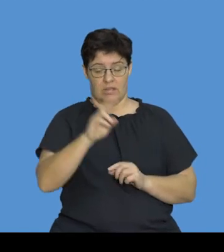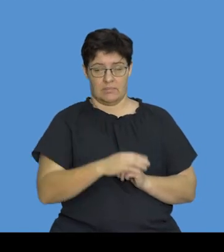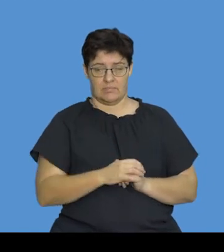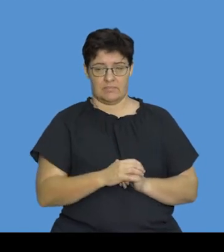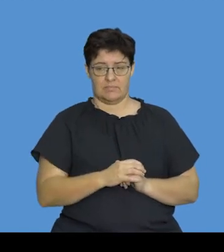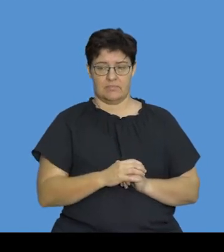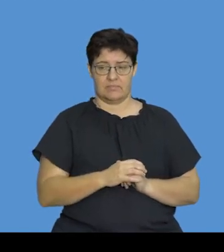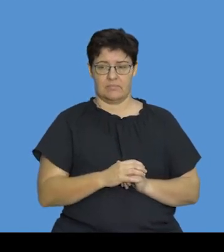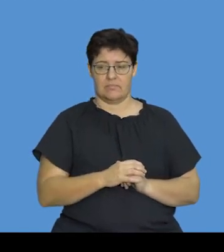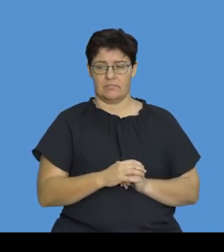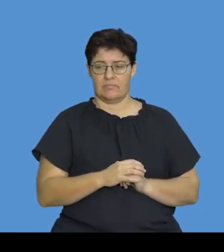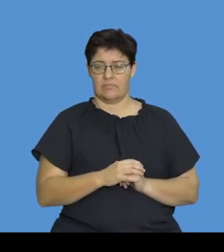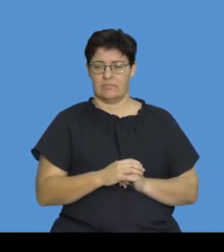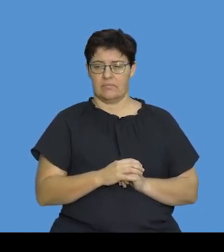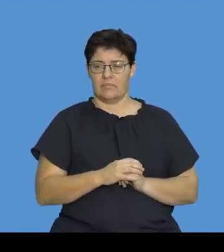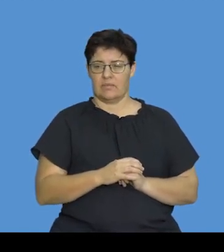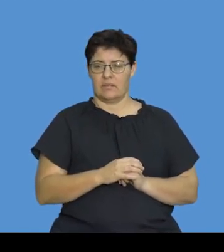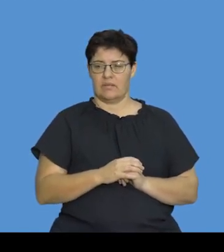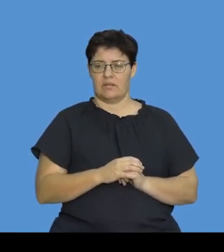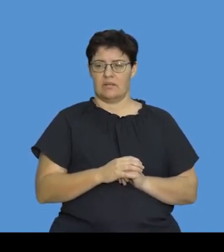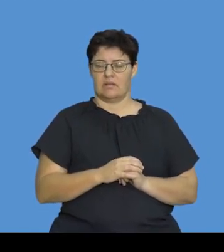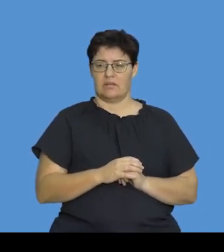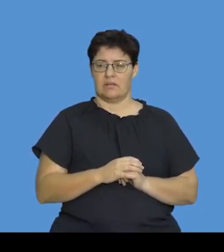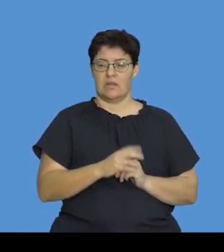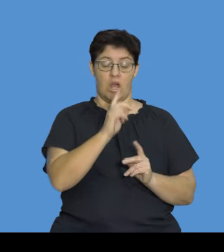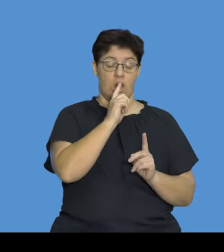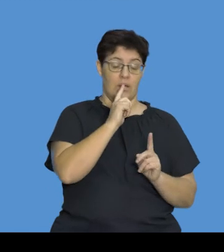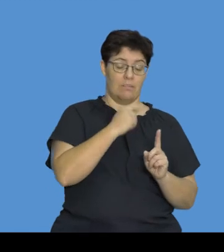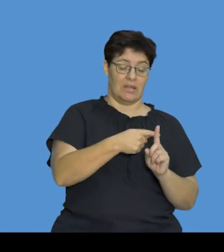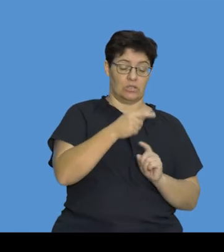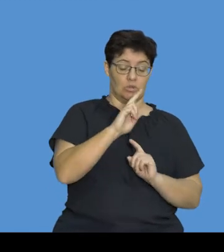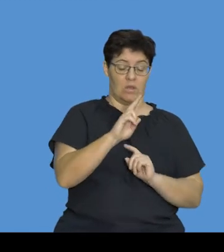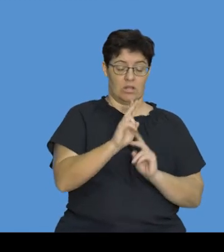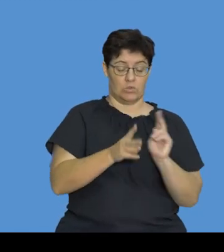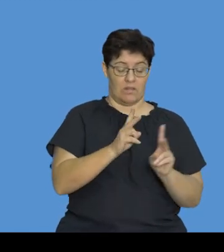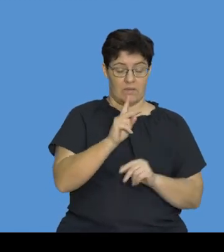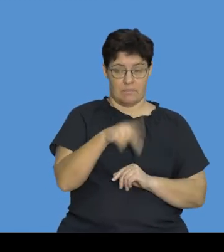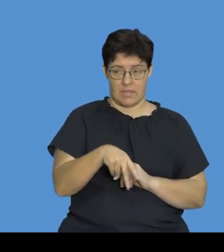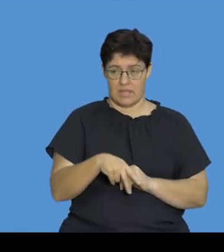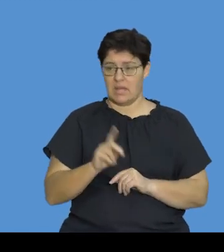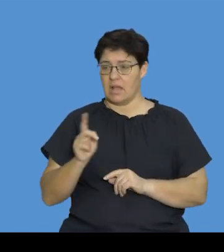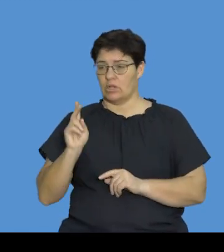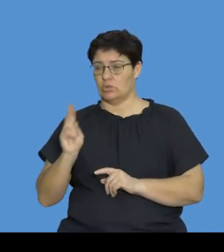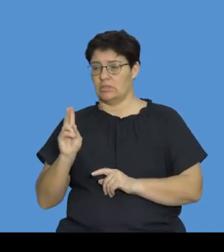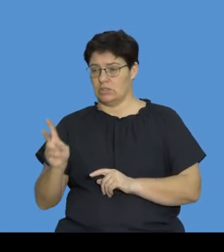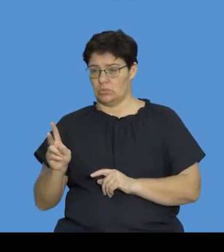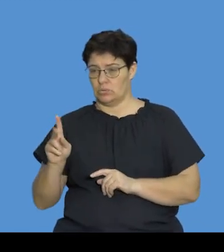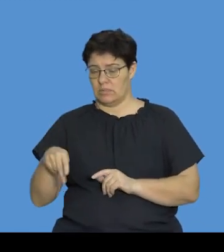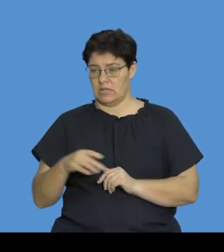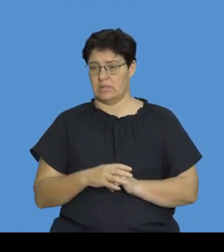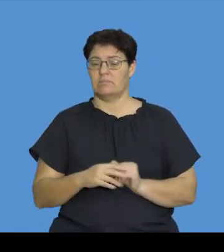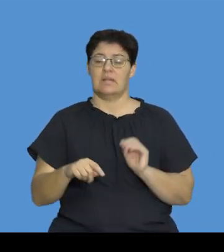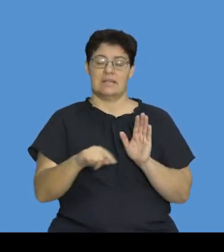21p squared, and then the 12p and the 22 there will give